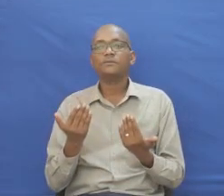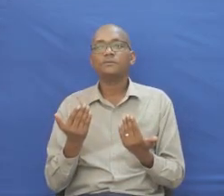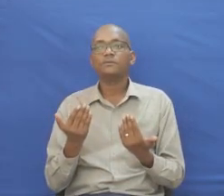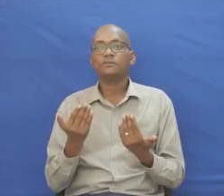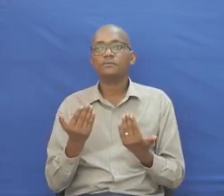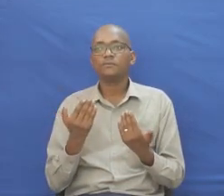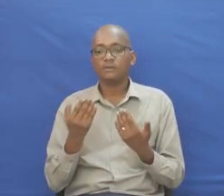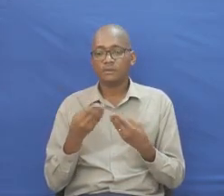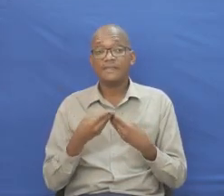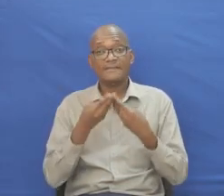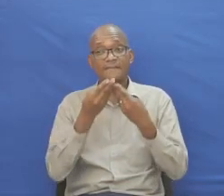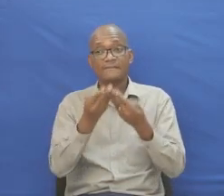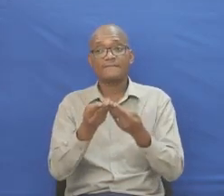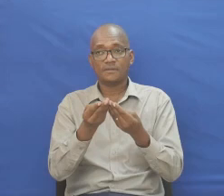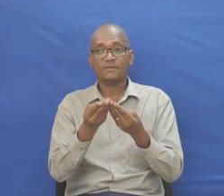that